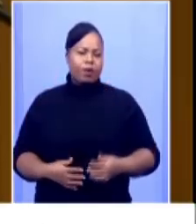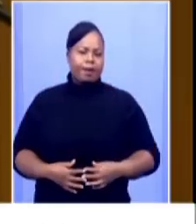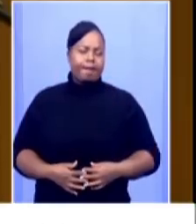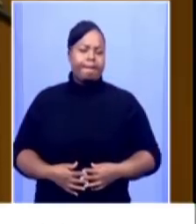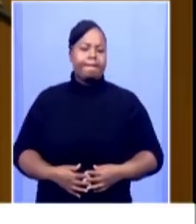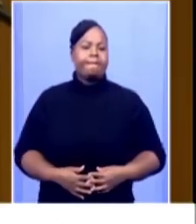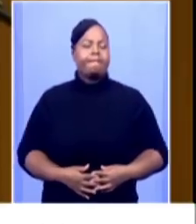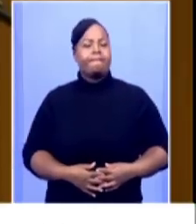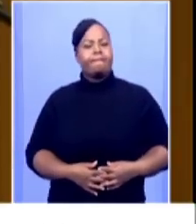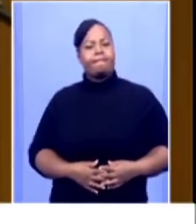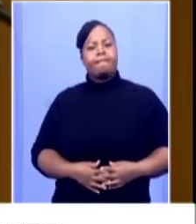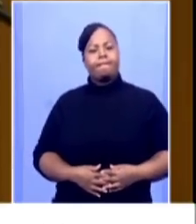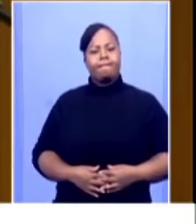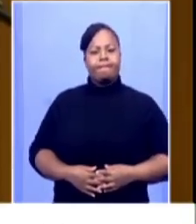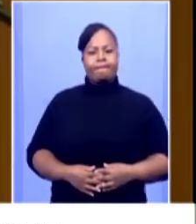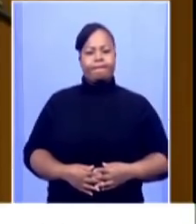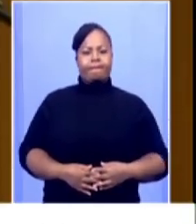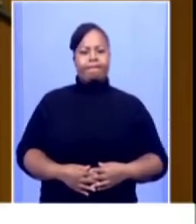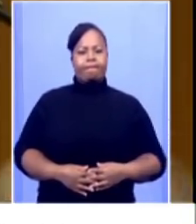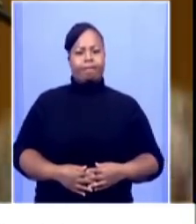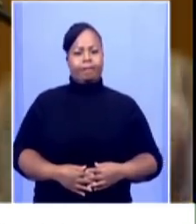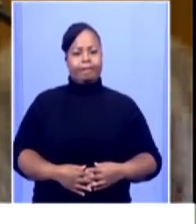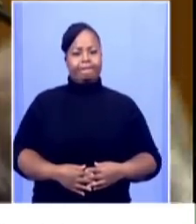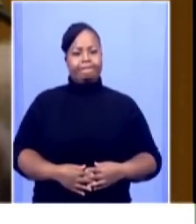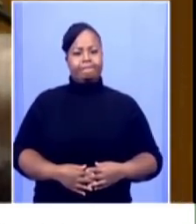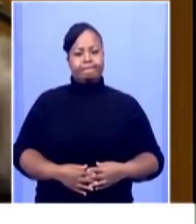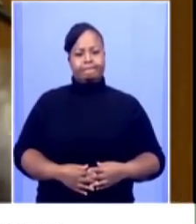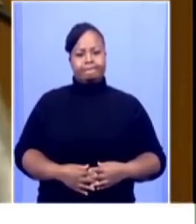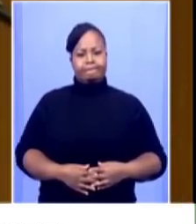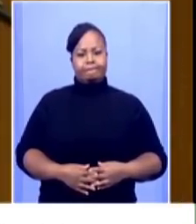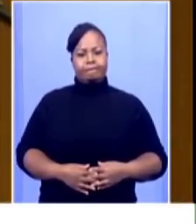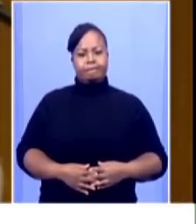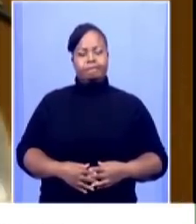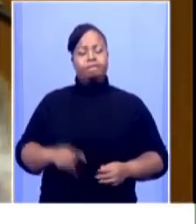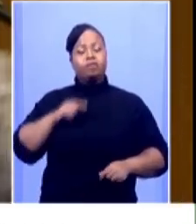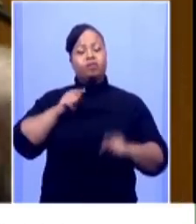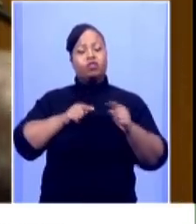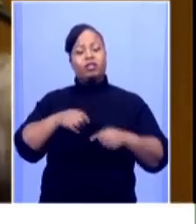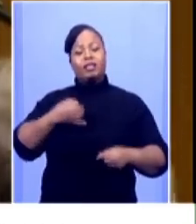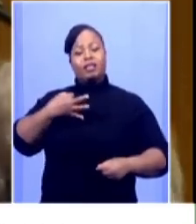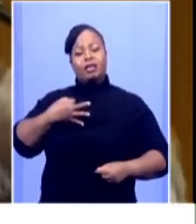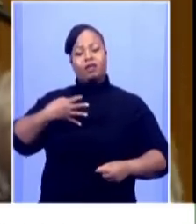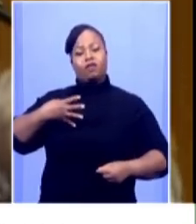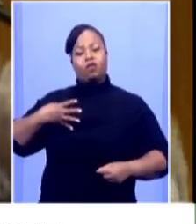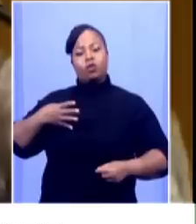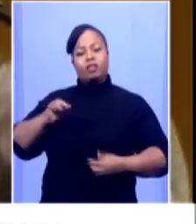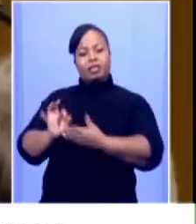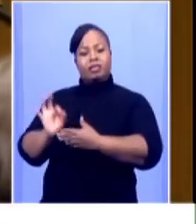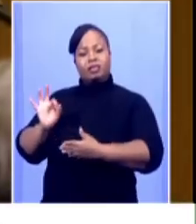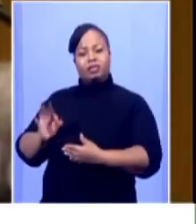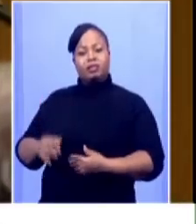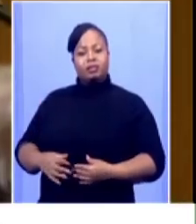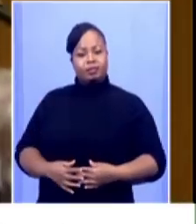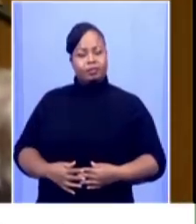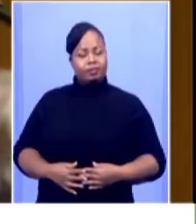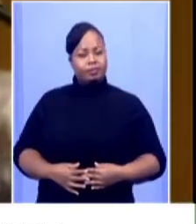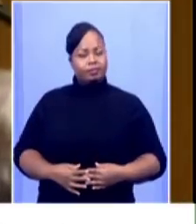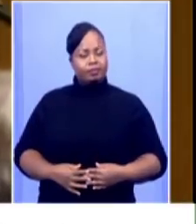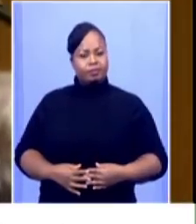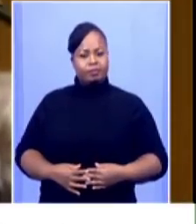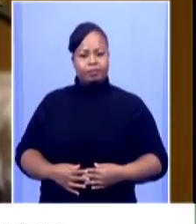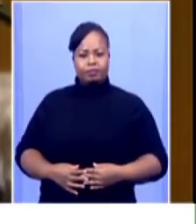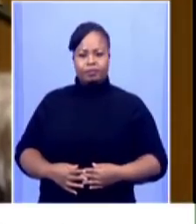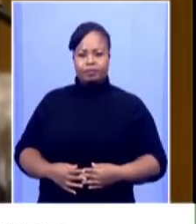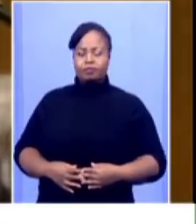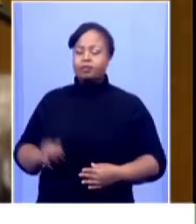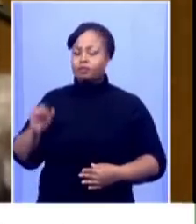you. Yes, I've got Mr. Houders on behalf of accused 3, 4 and 13. Your Ladyship, my lady,